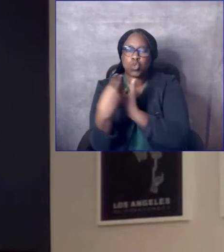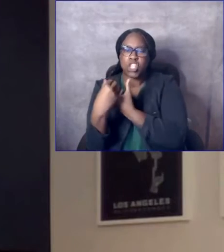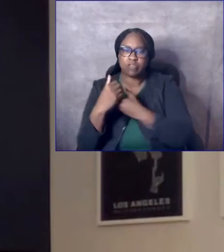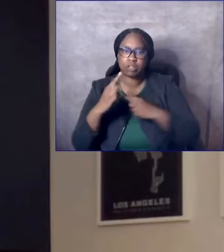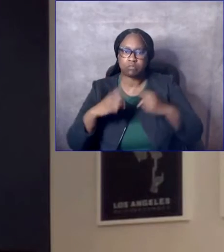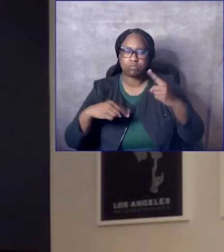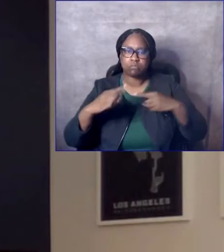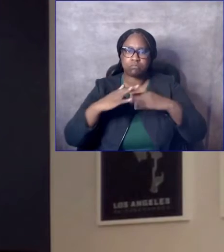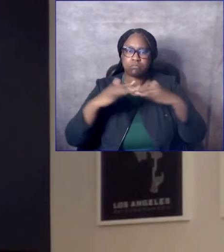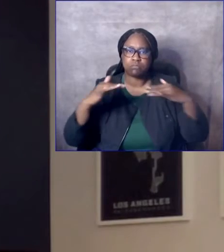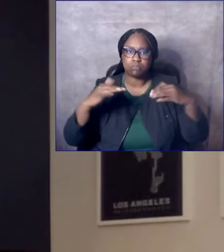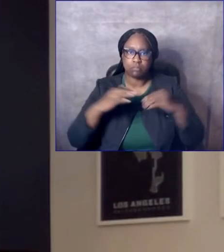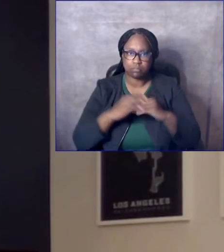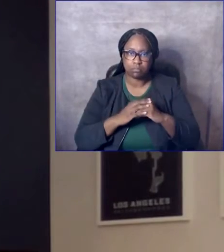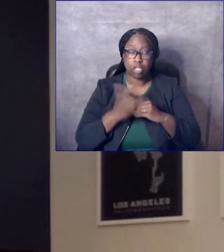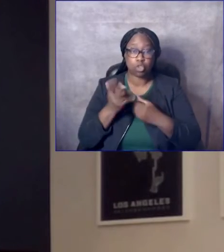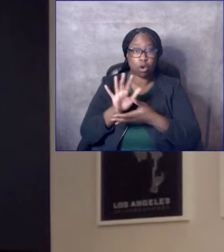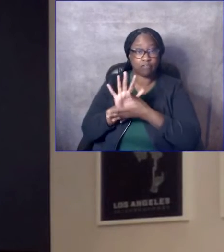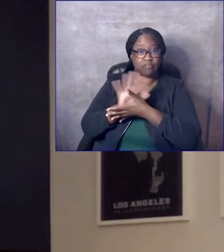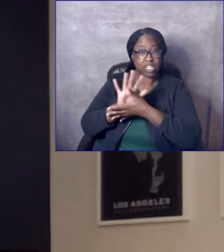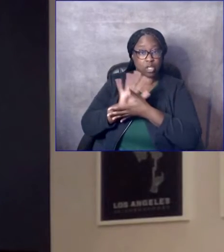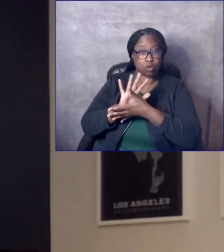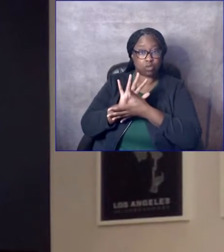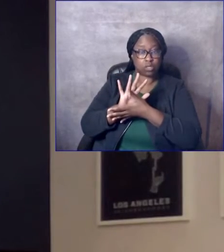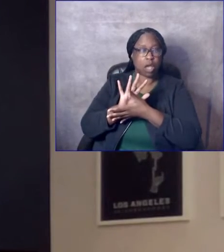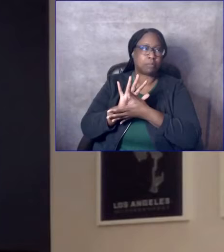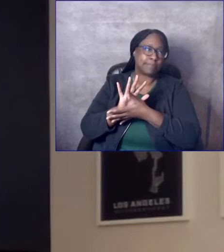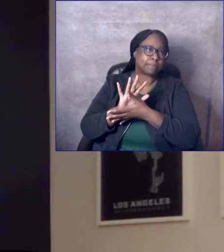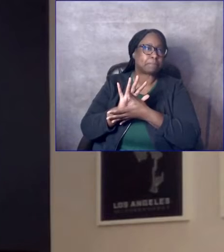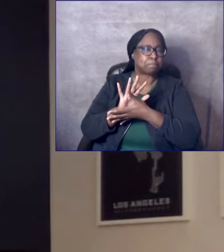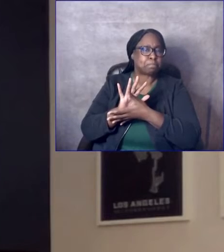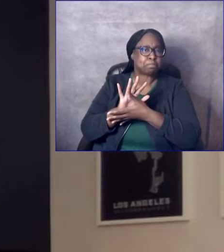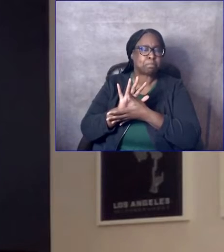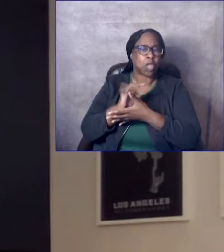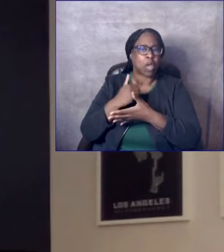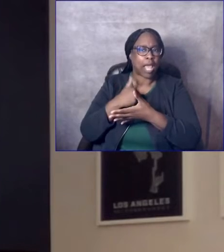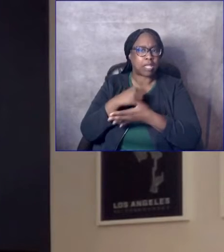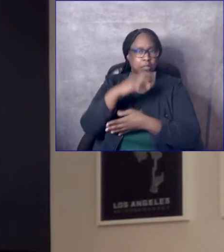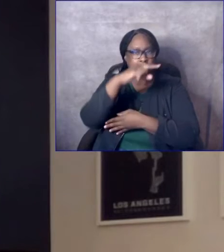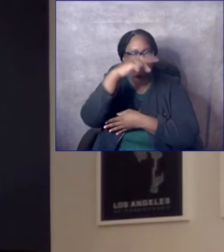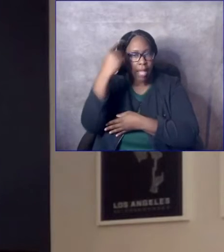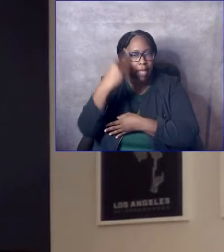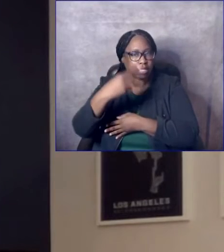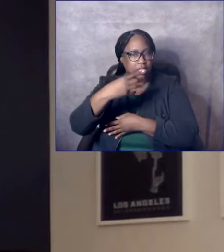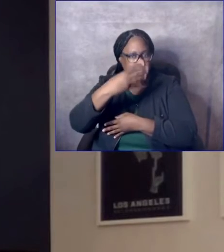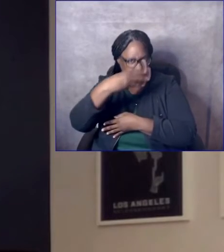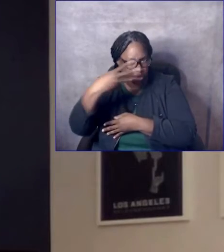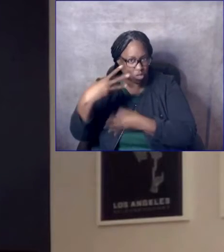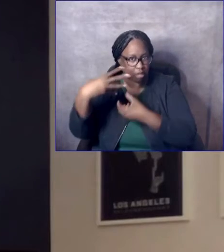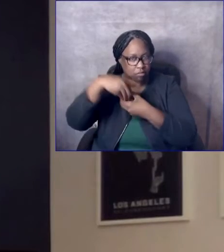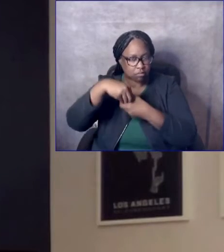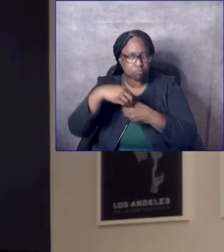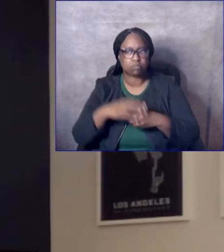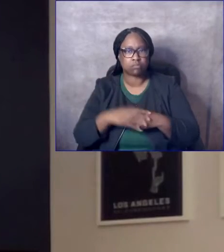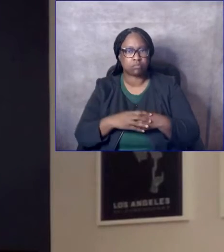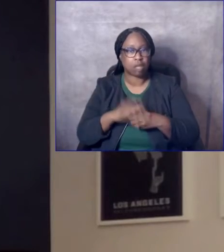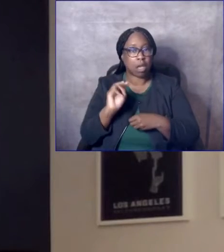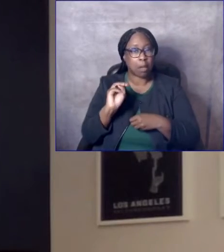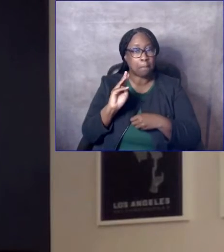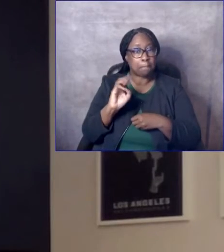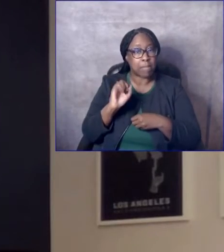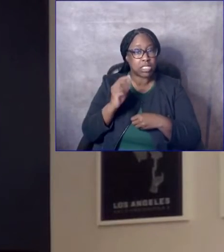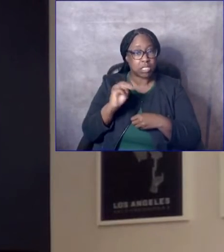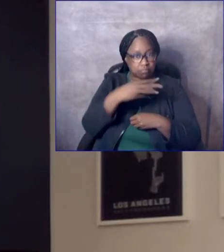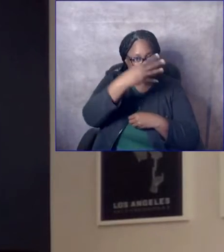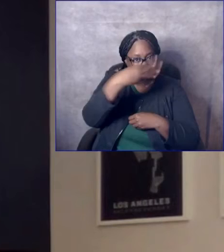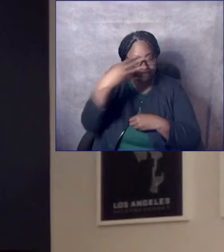that we ended up producing were, we had Black immigrants featured. We had immigrants who were Muslim, immigrants who